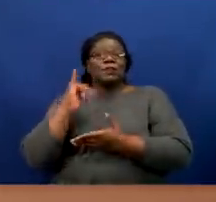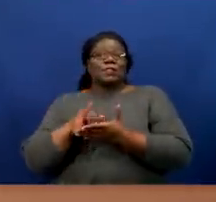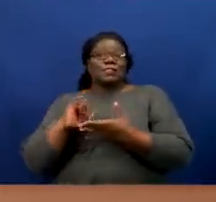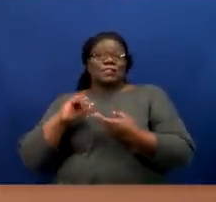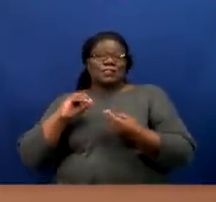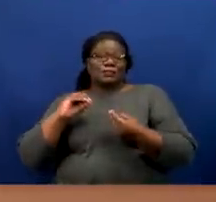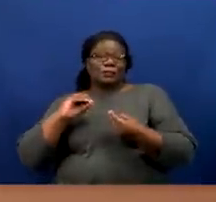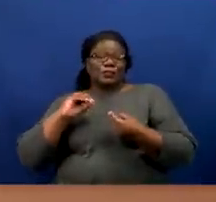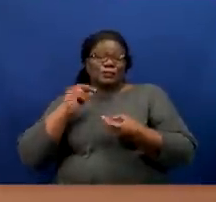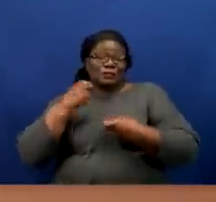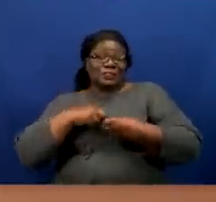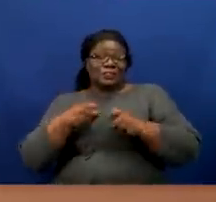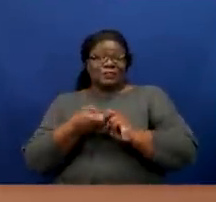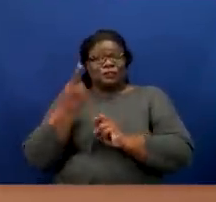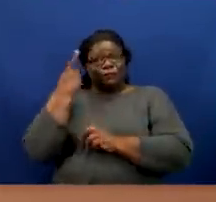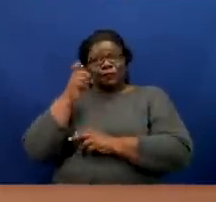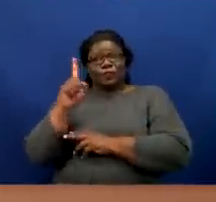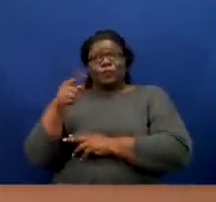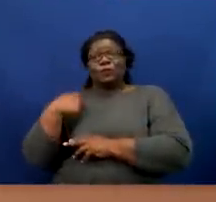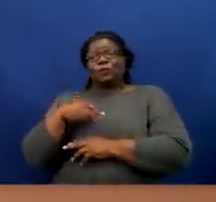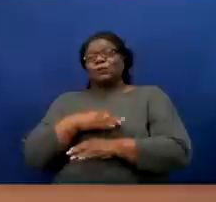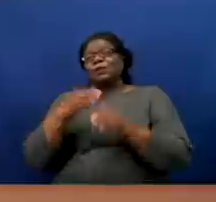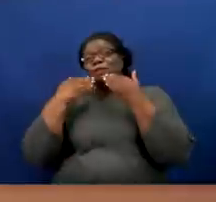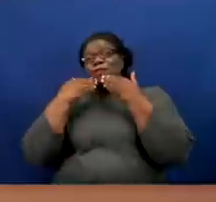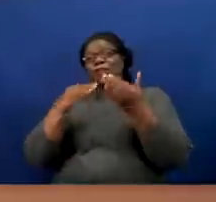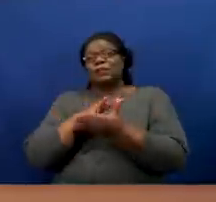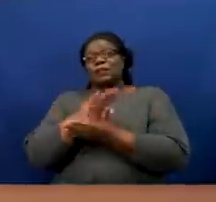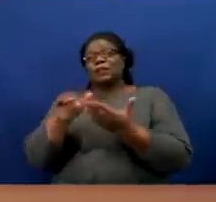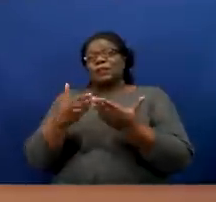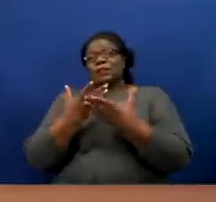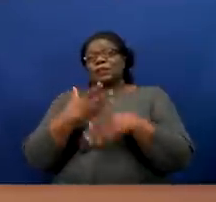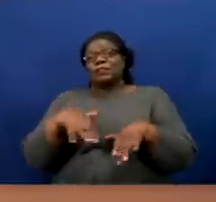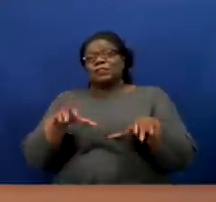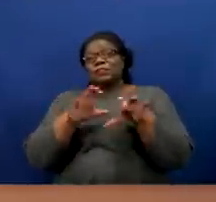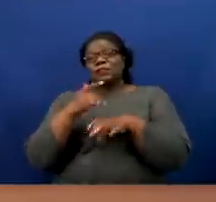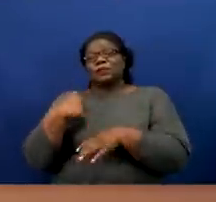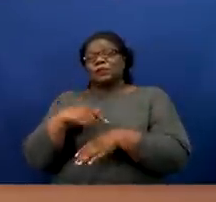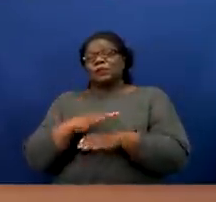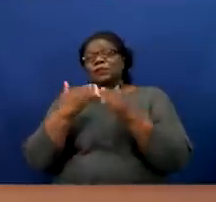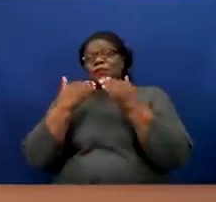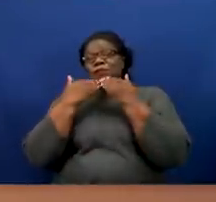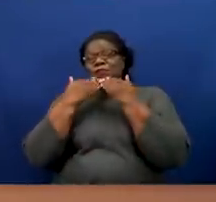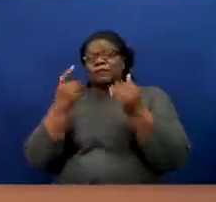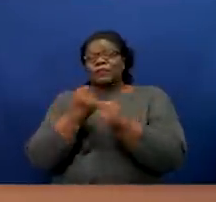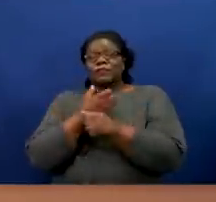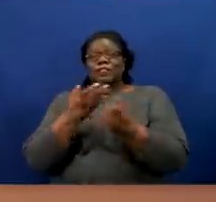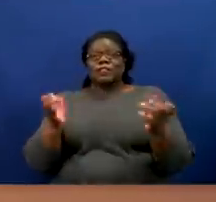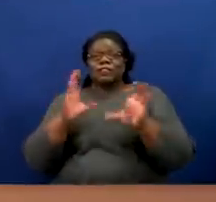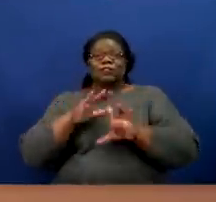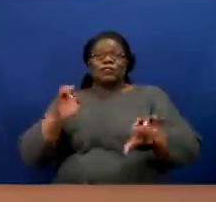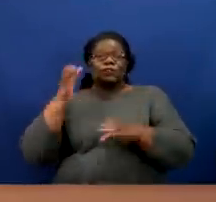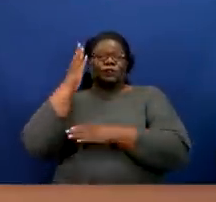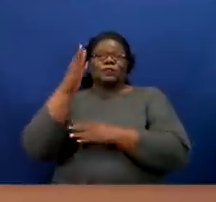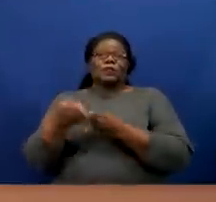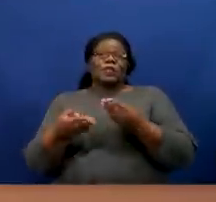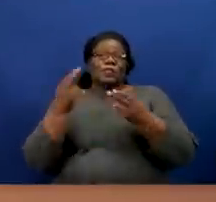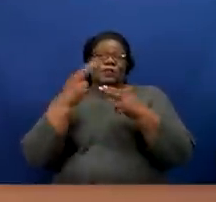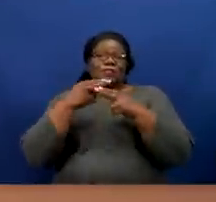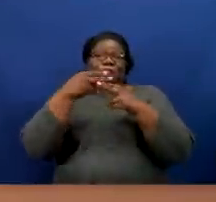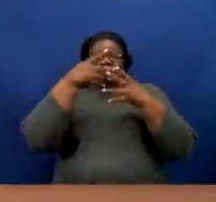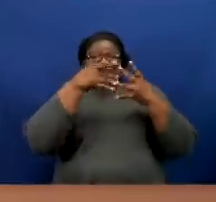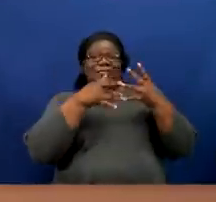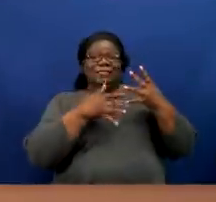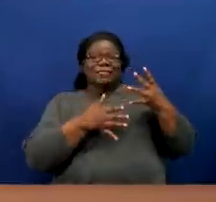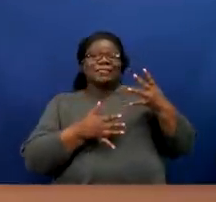all that you have done. We thank you for all that you will do. God, there are names on the list at Wheeler Avenue,